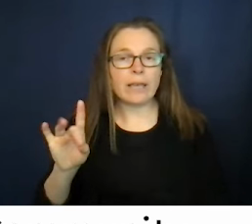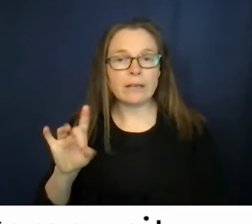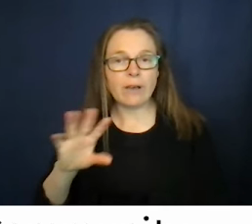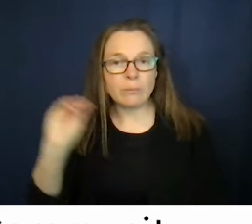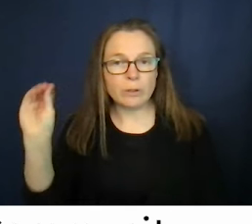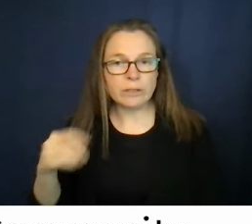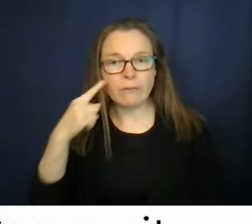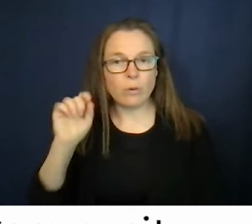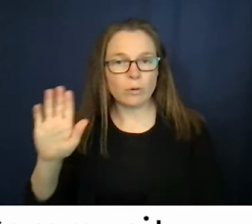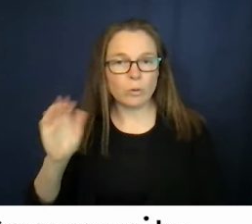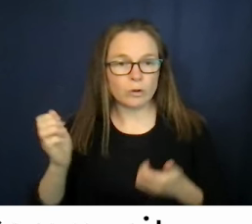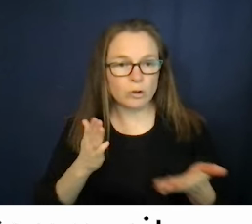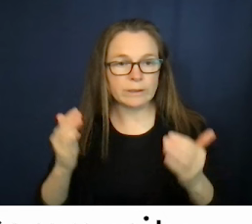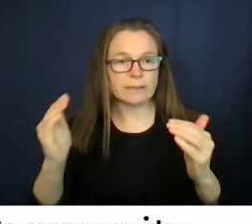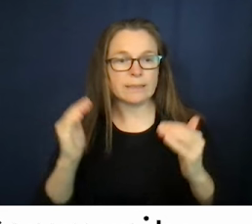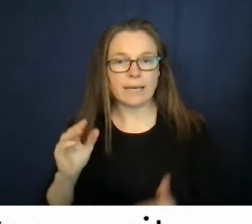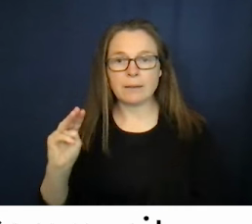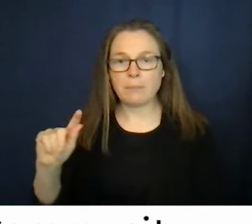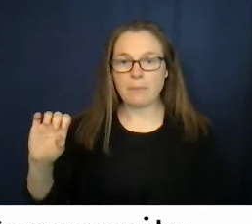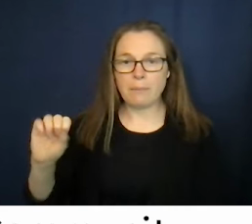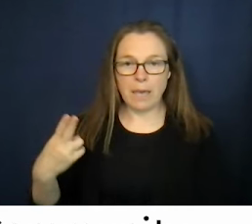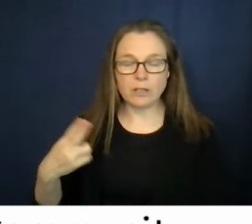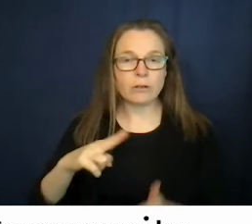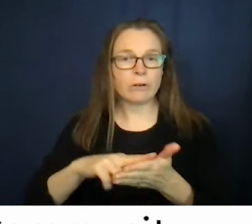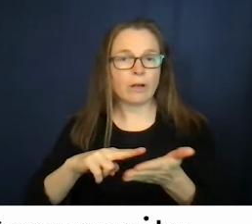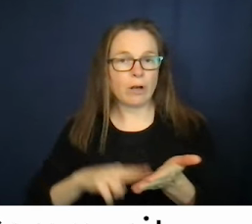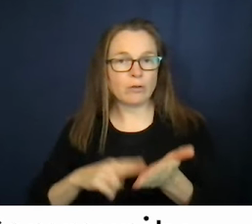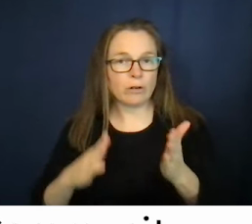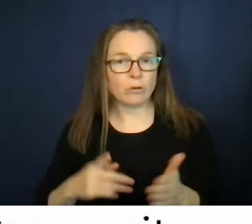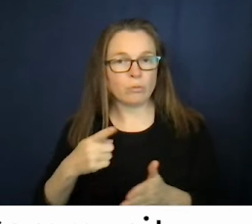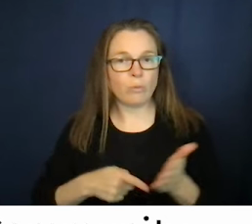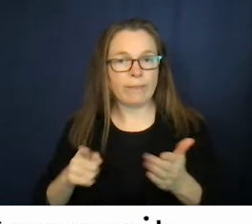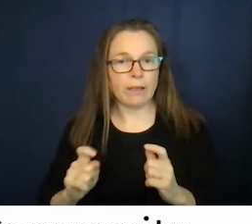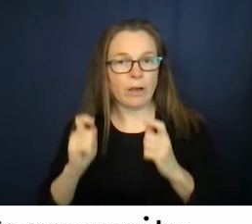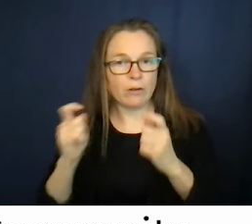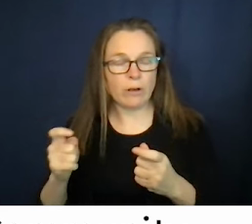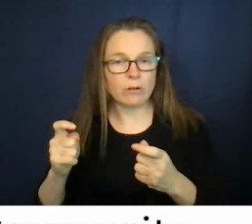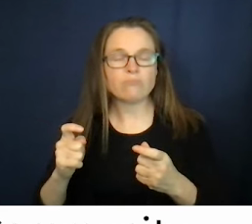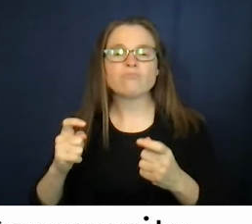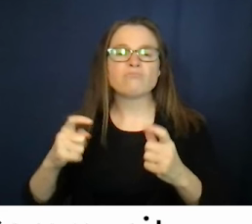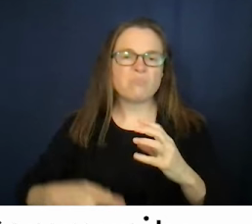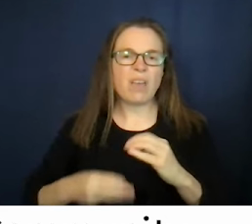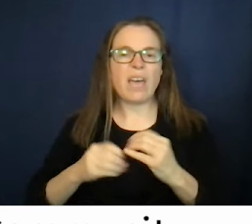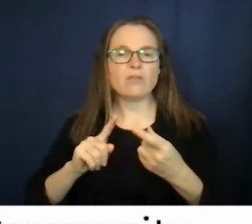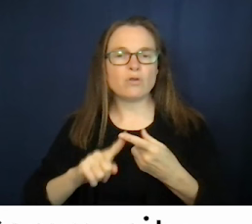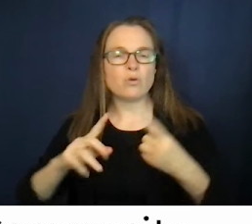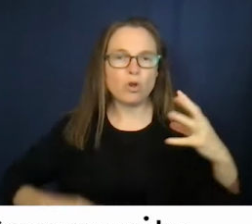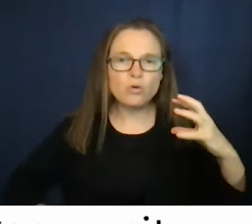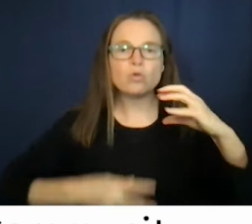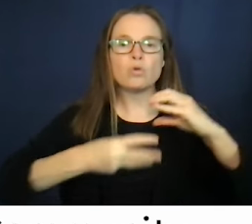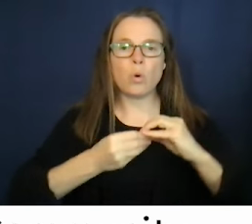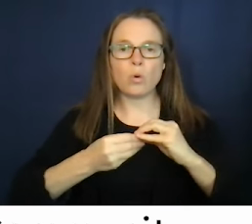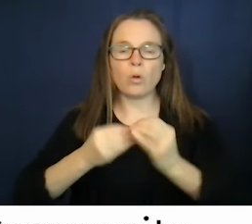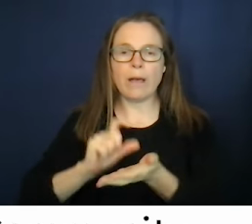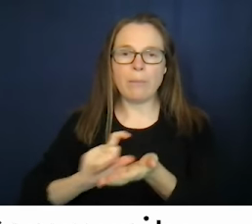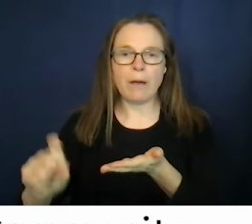towards services. And match, the contractor's contribution is in addition to the total allocated amount for services.